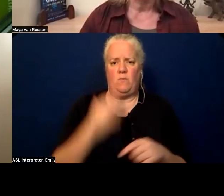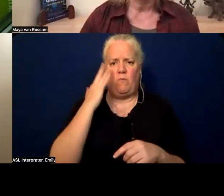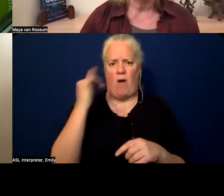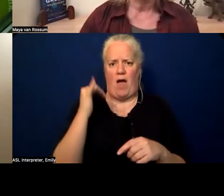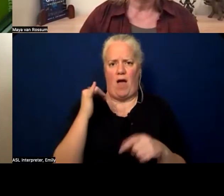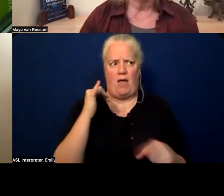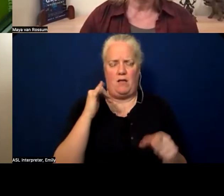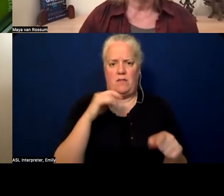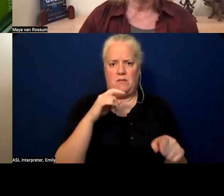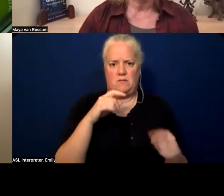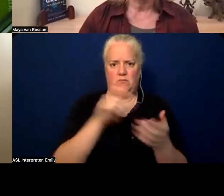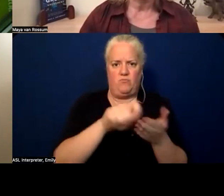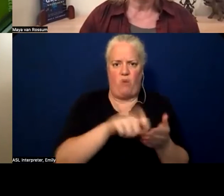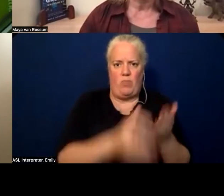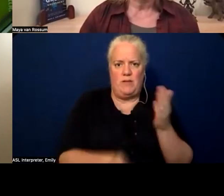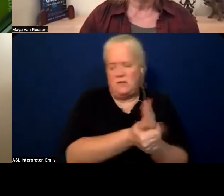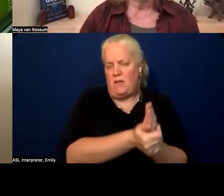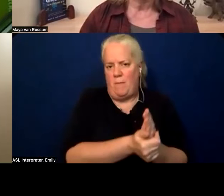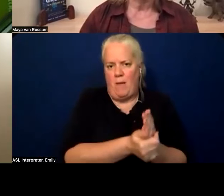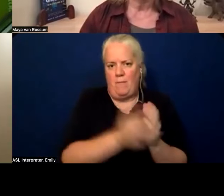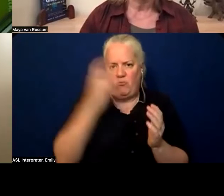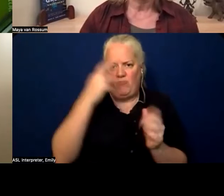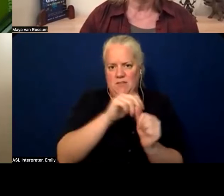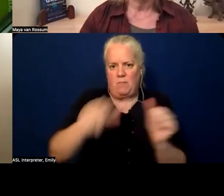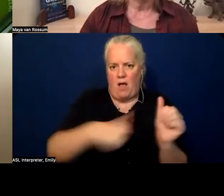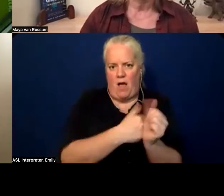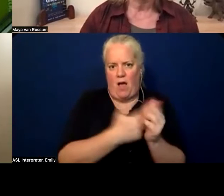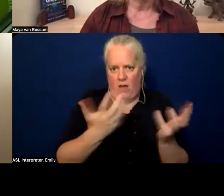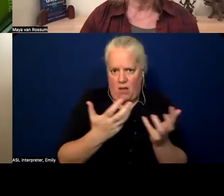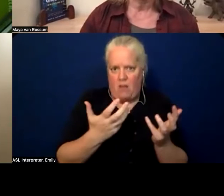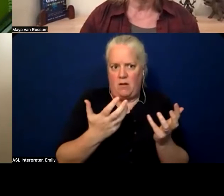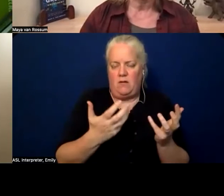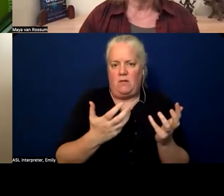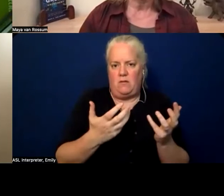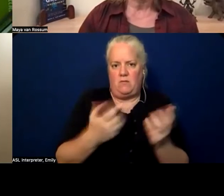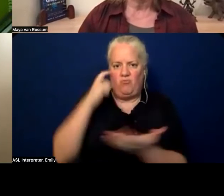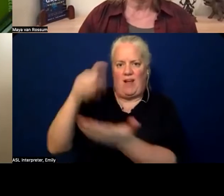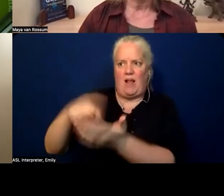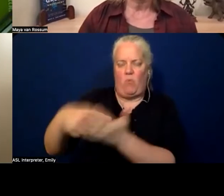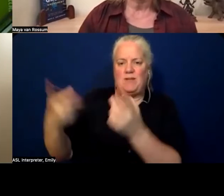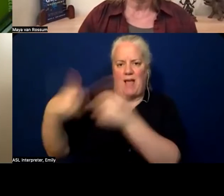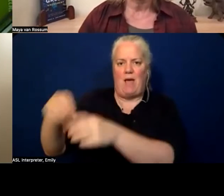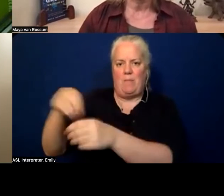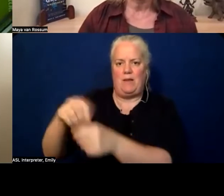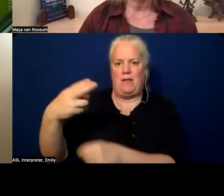amendment was the recognition from what was happening in Hoosick Falls